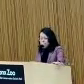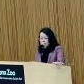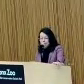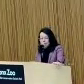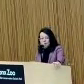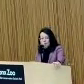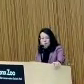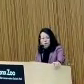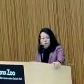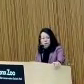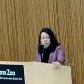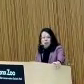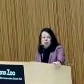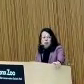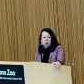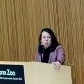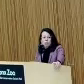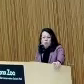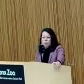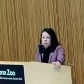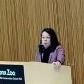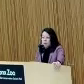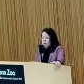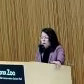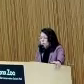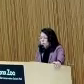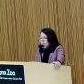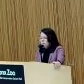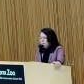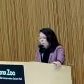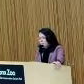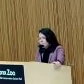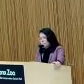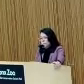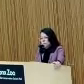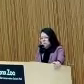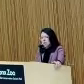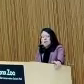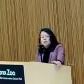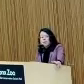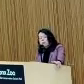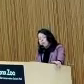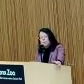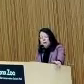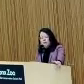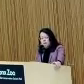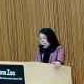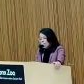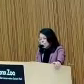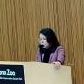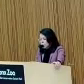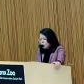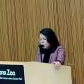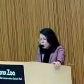anyone's interested to file complaints um whether on your behalf on behalf of other even on behalf of a